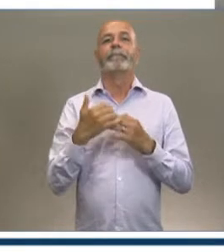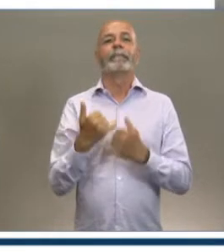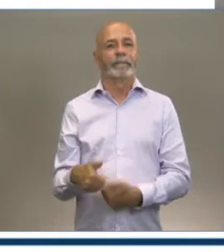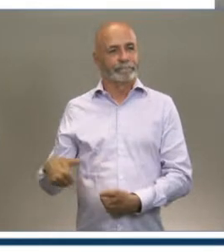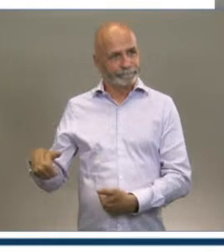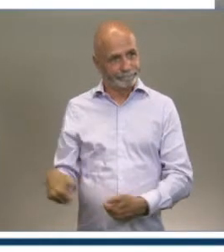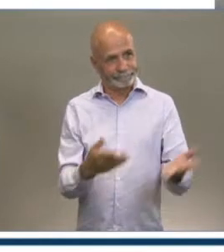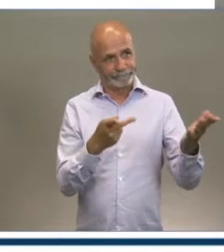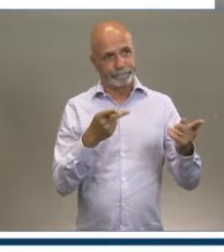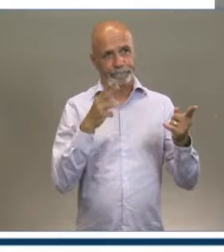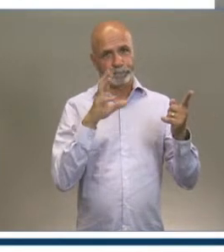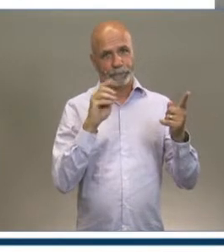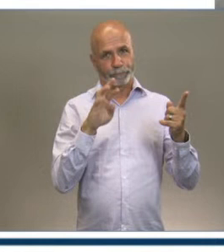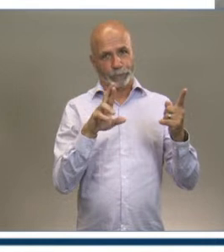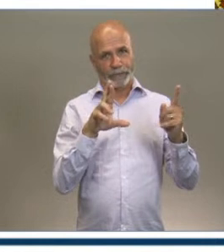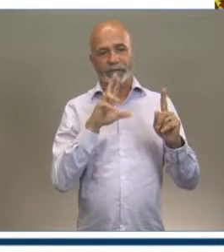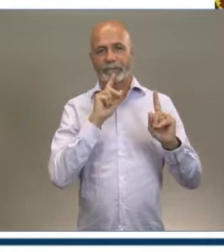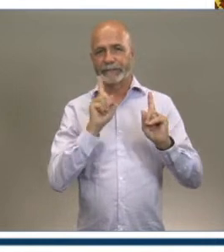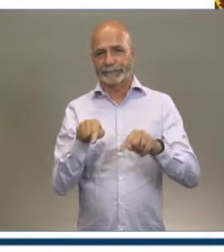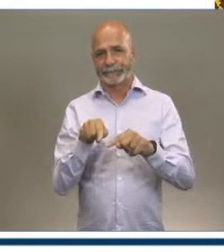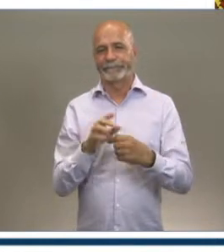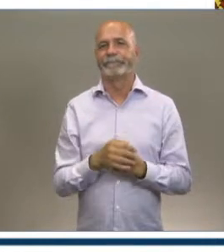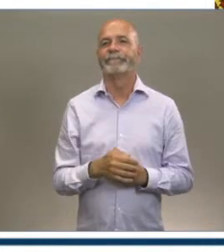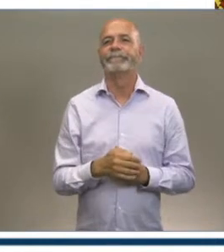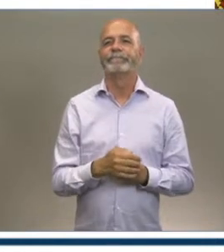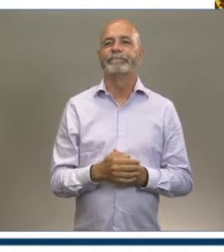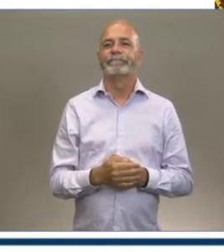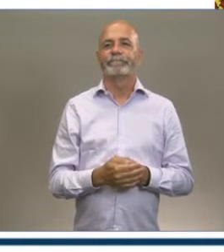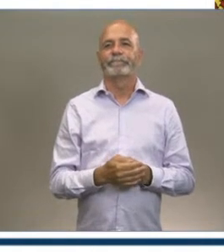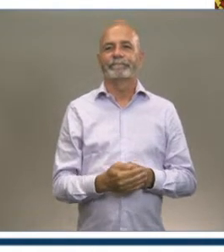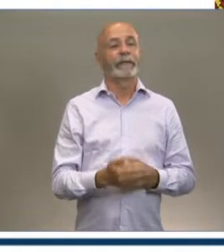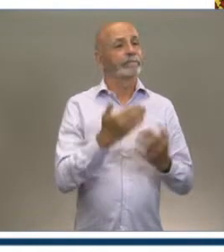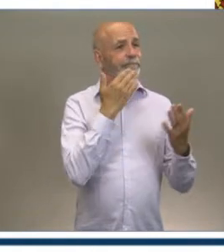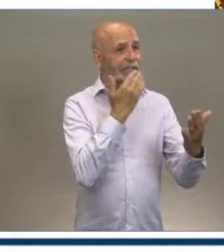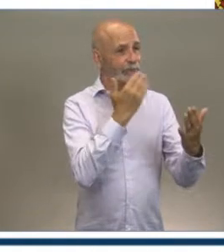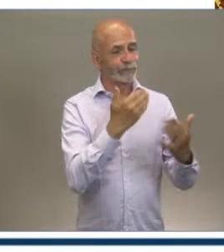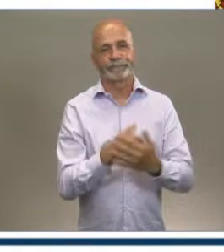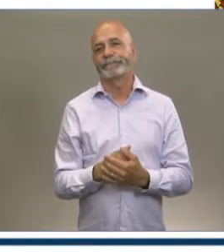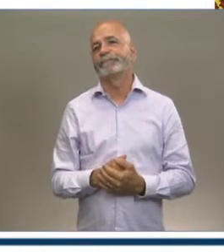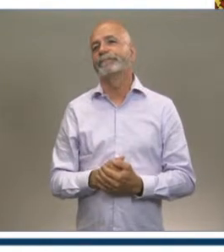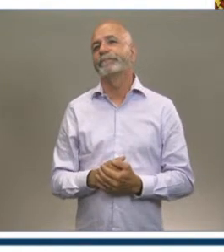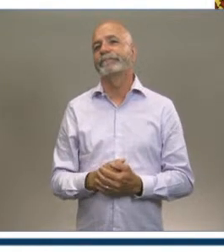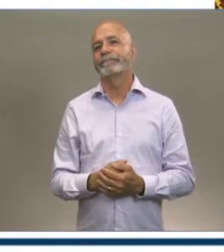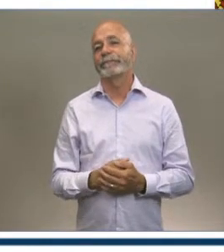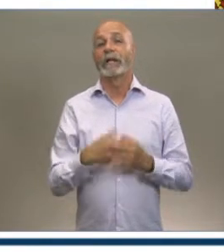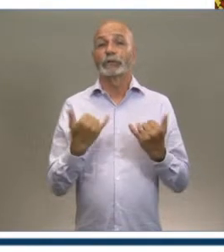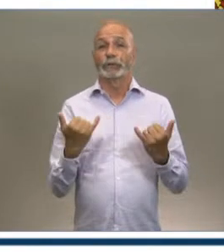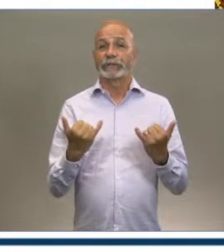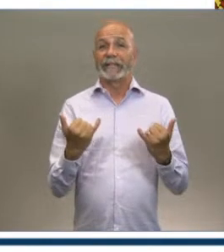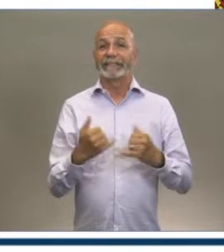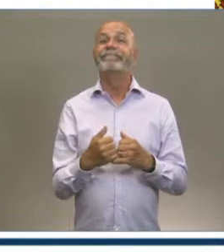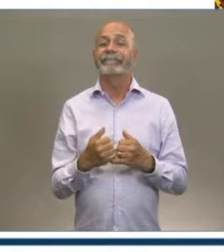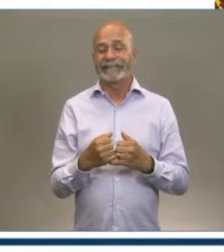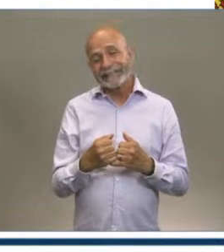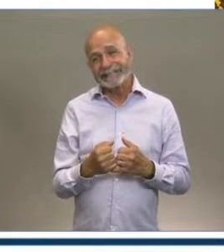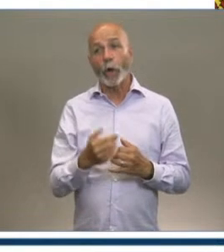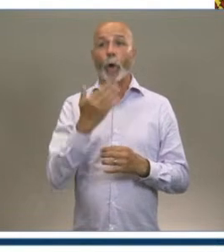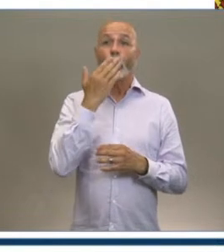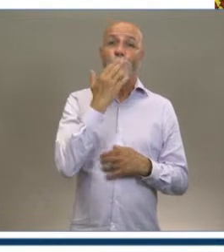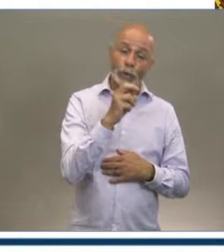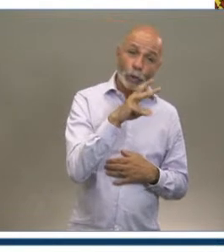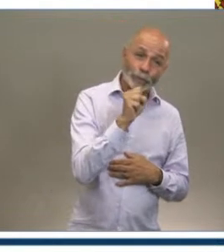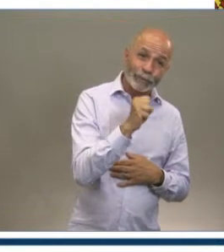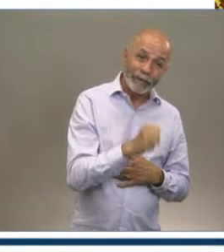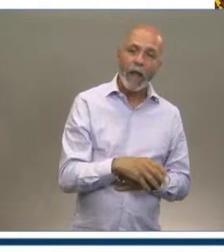Nova Scotia. Premier? Thank you, Heather. This is a difficult day. We have some good news to deliver about opening